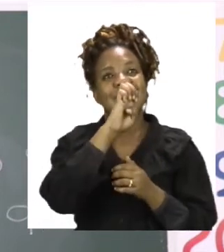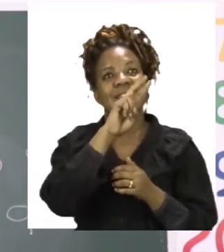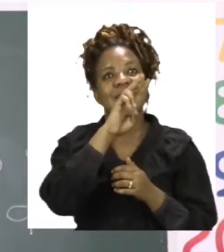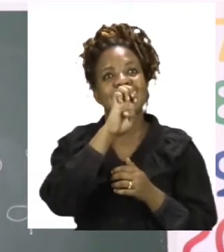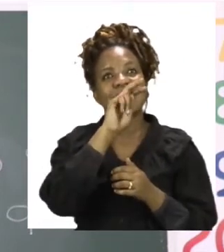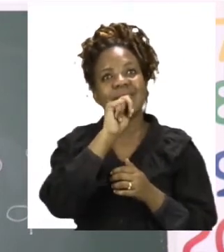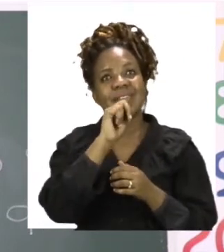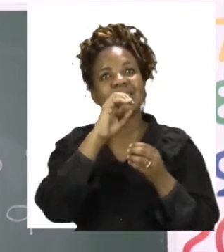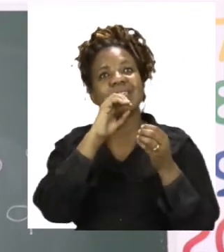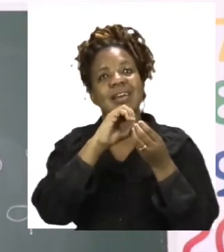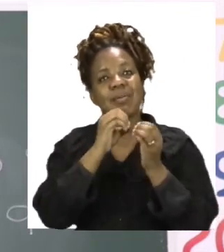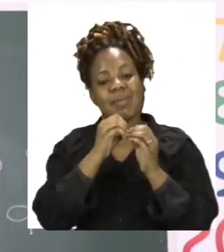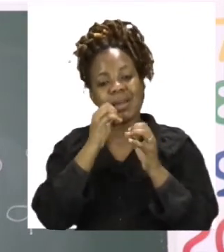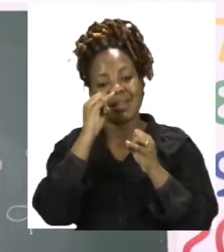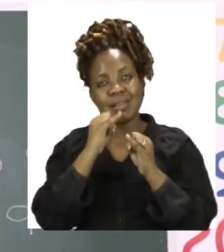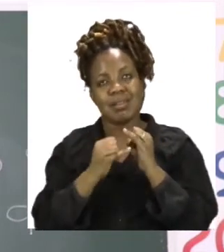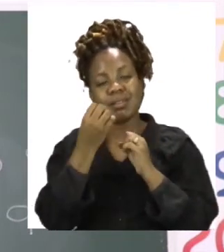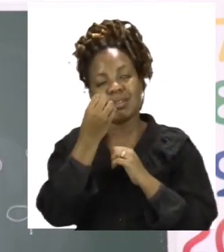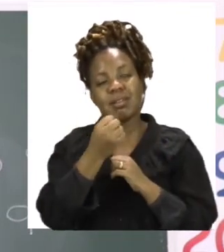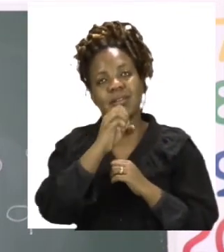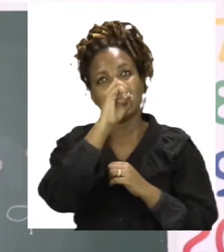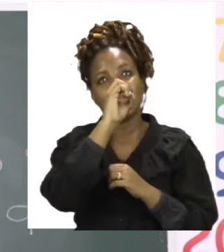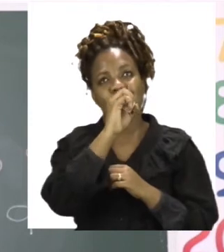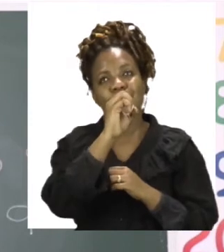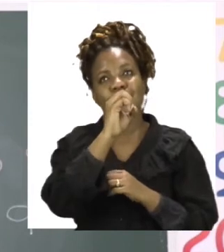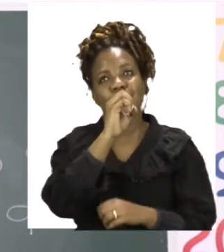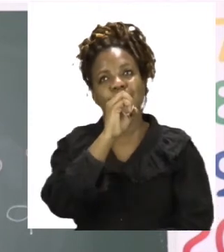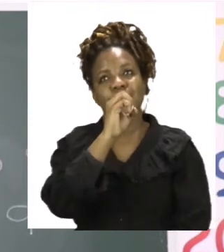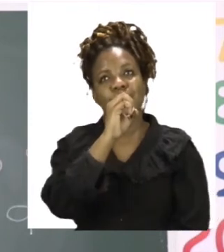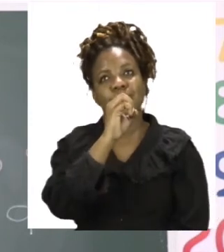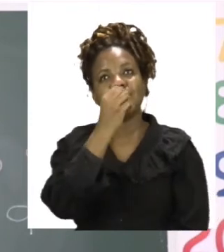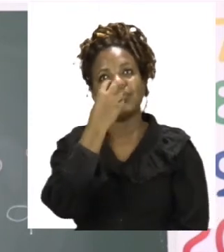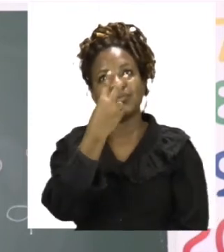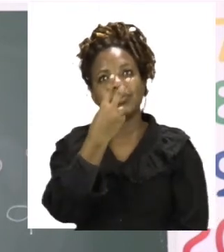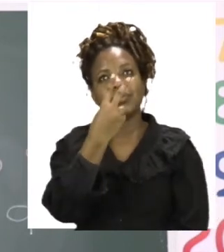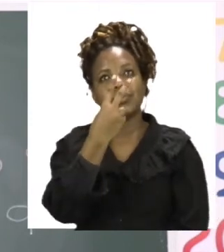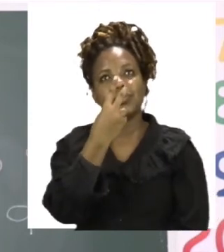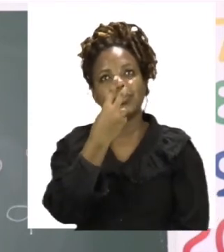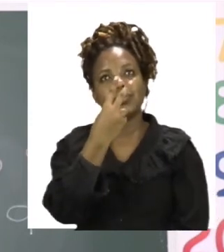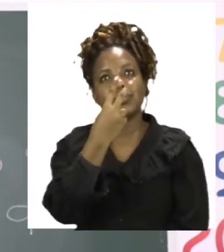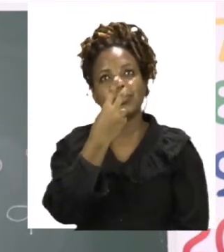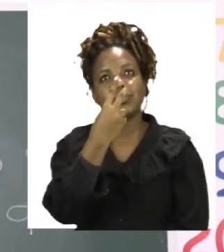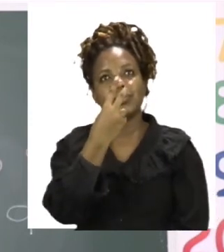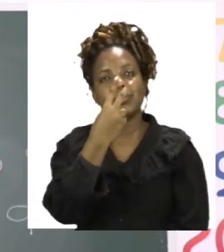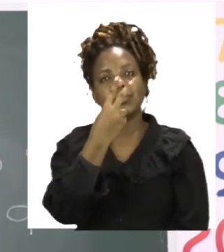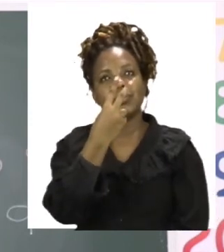numbers end with either, let's say them together, 0 or